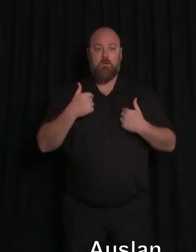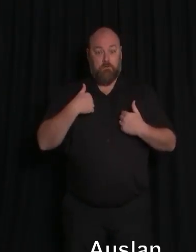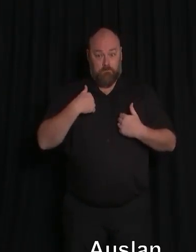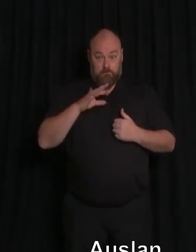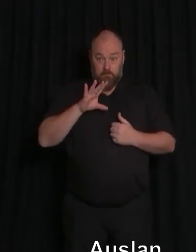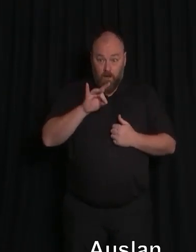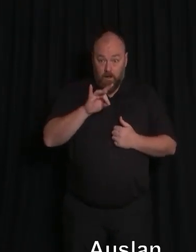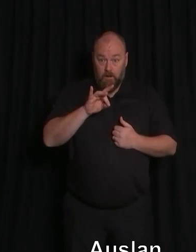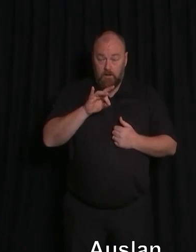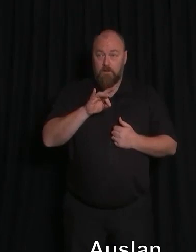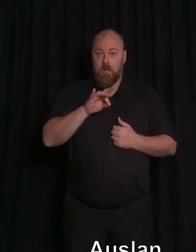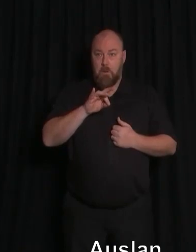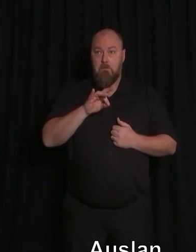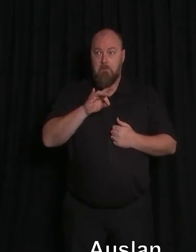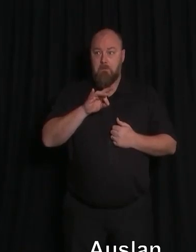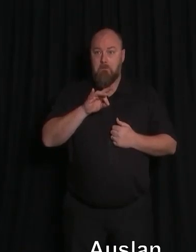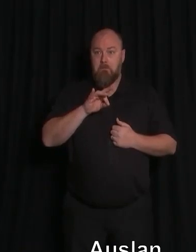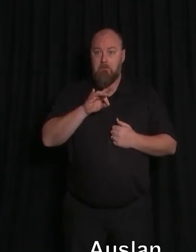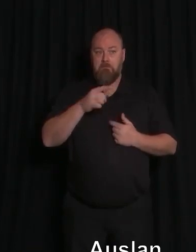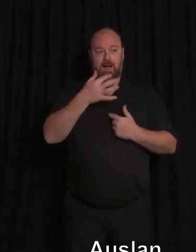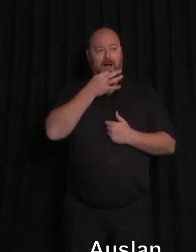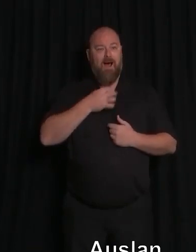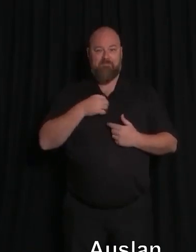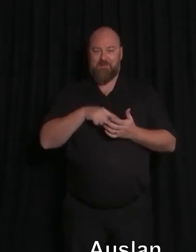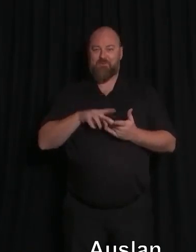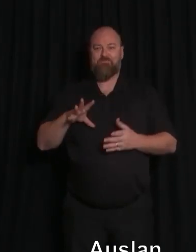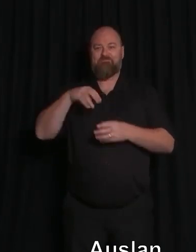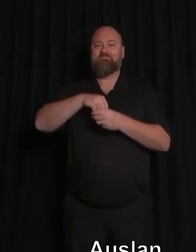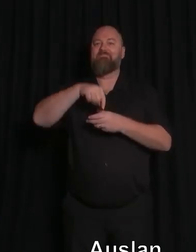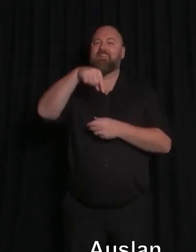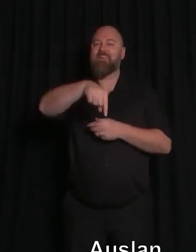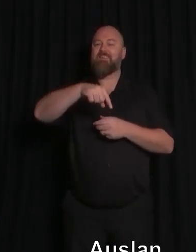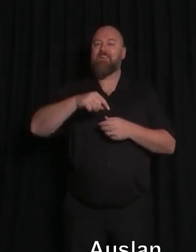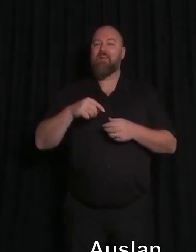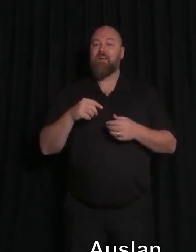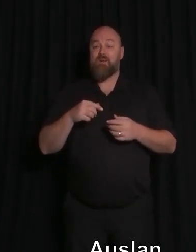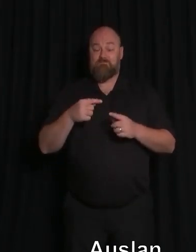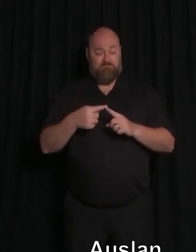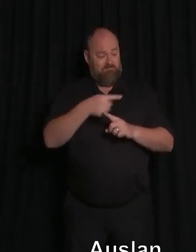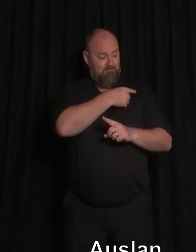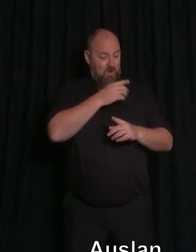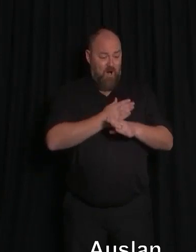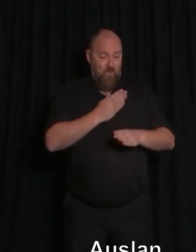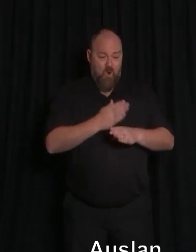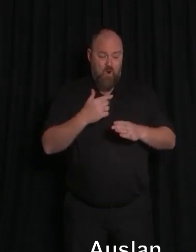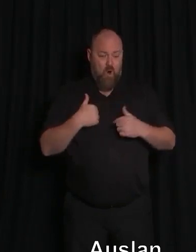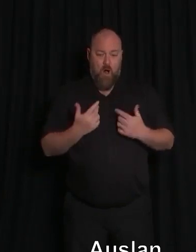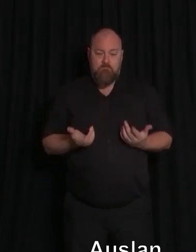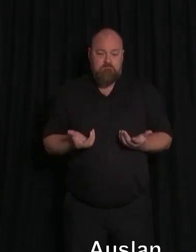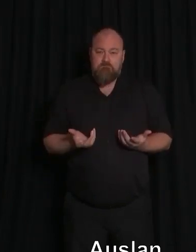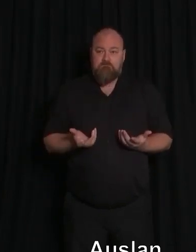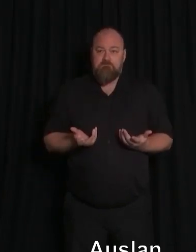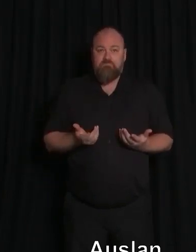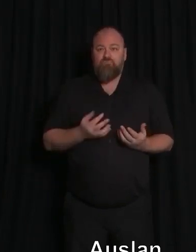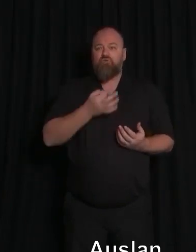diplomat that I was involved in this issue, to be asked to do exactly this, throughout my career, hardly ever I was asked to do